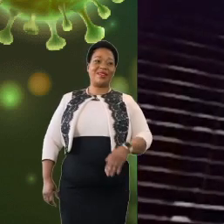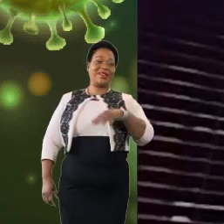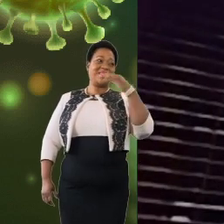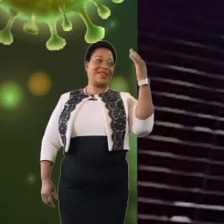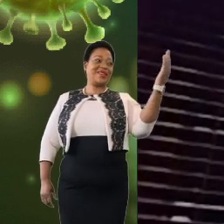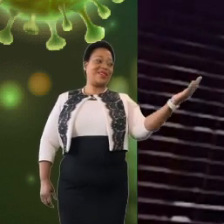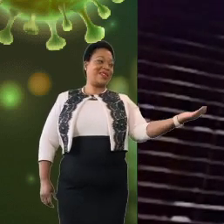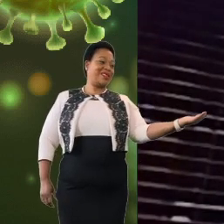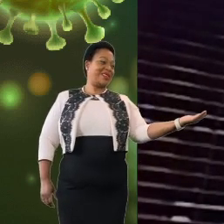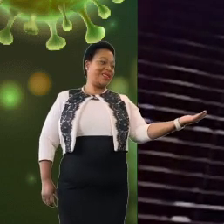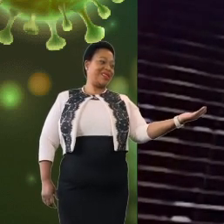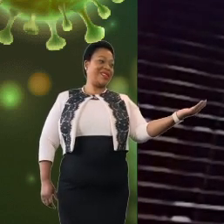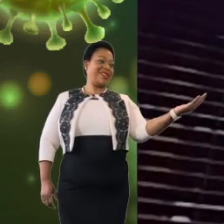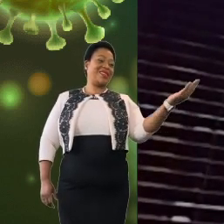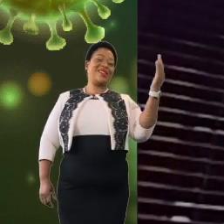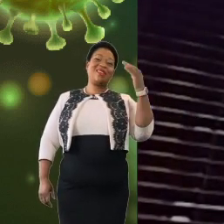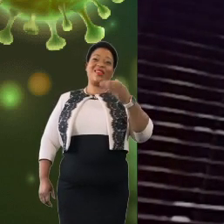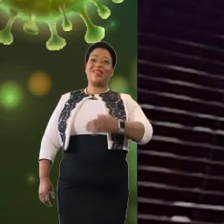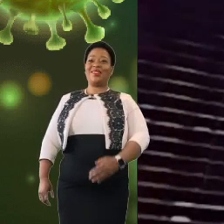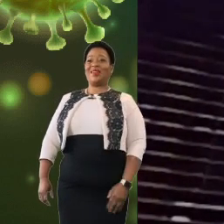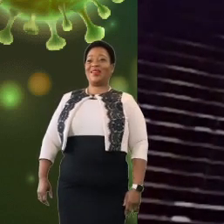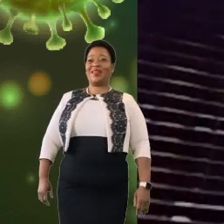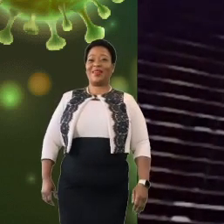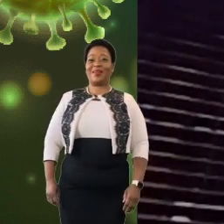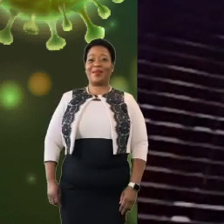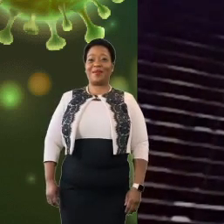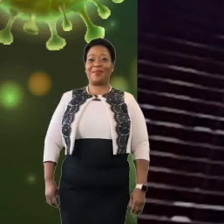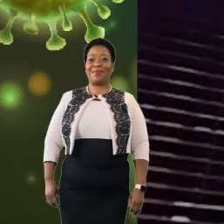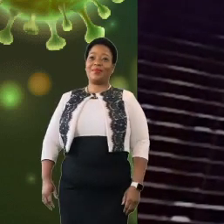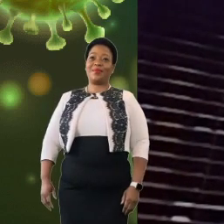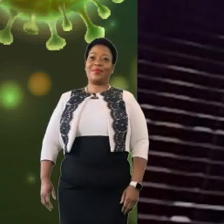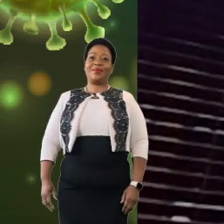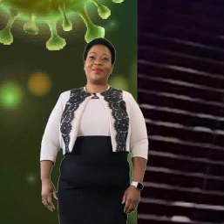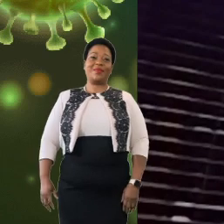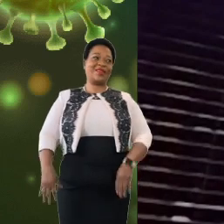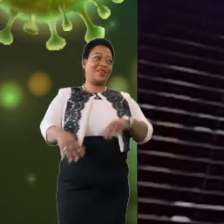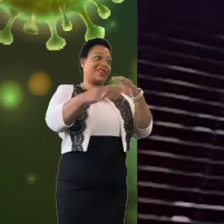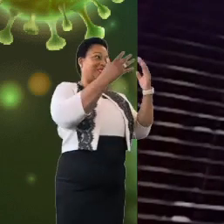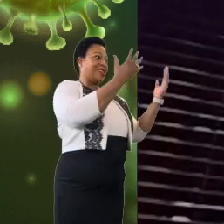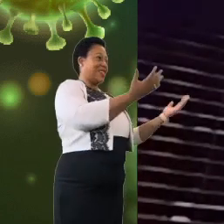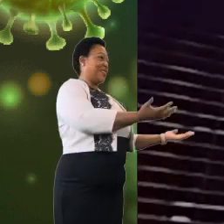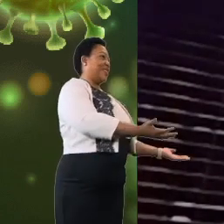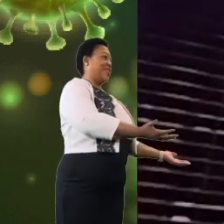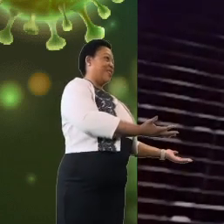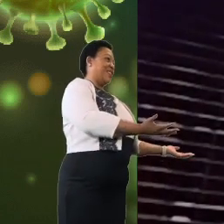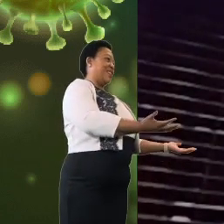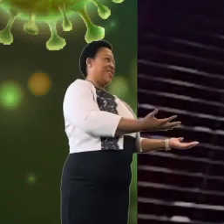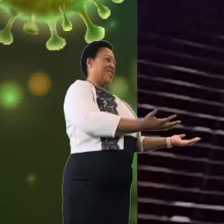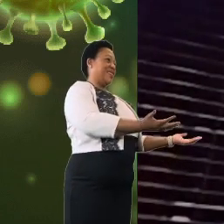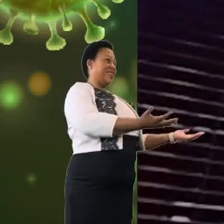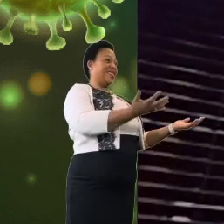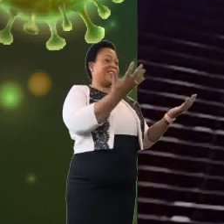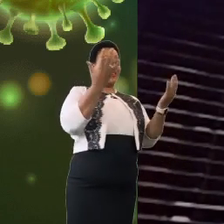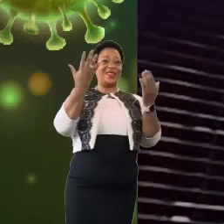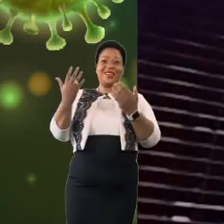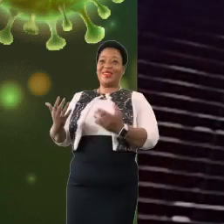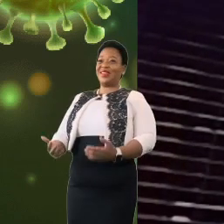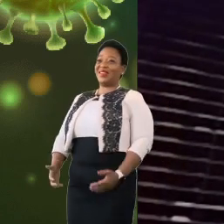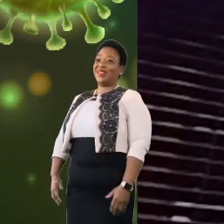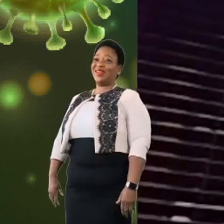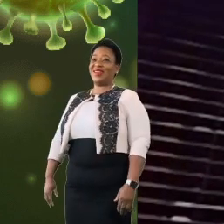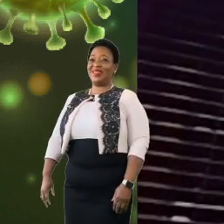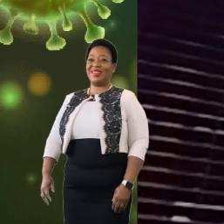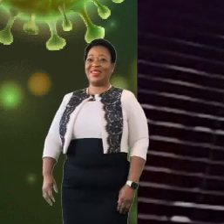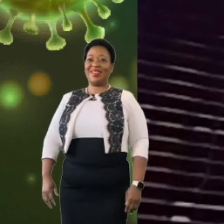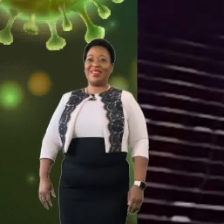were talking last week about people needing to apply for the UIF. The Department of Labor